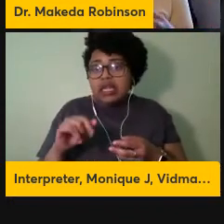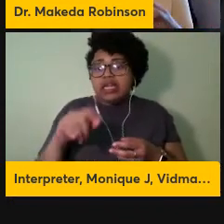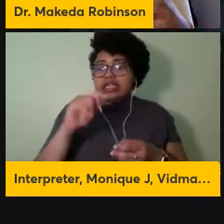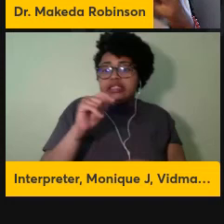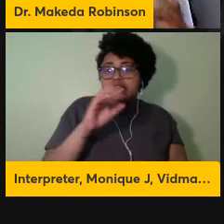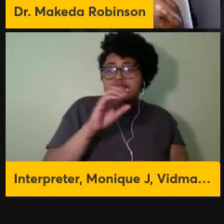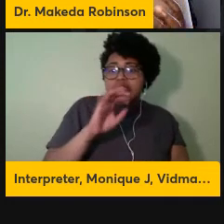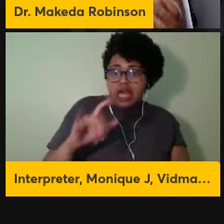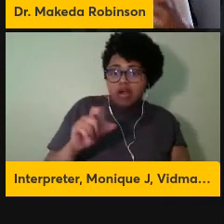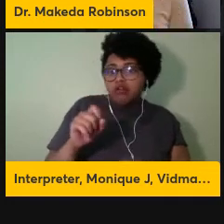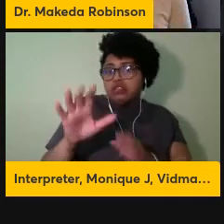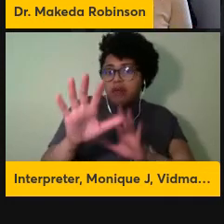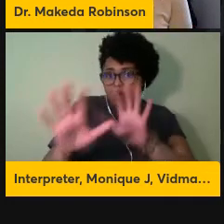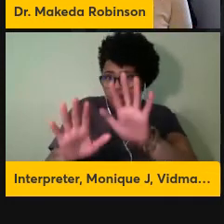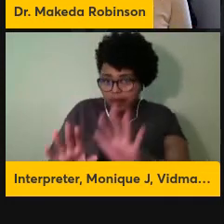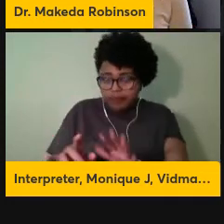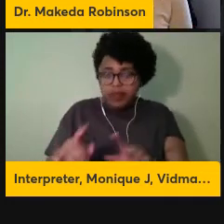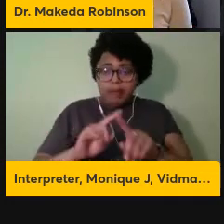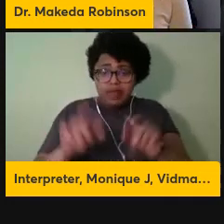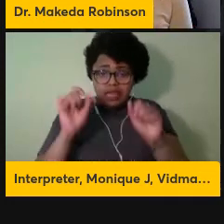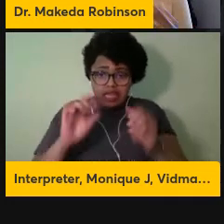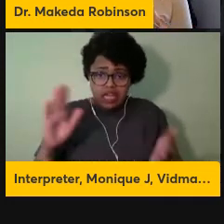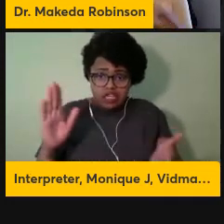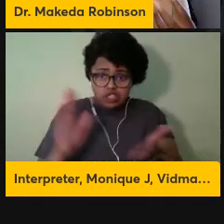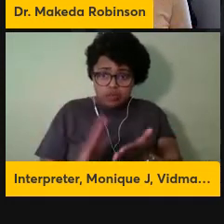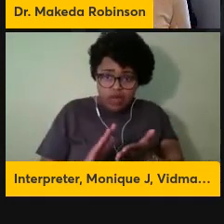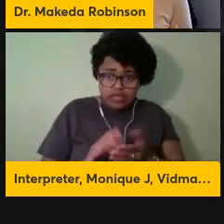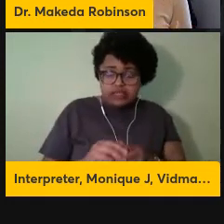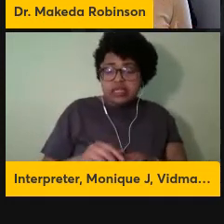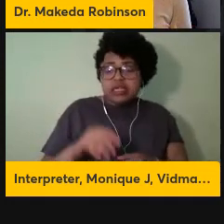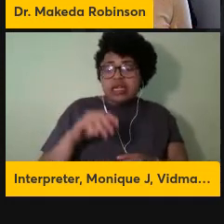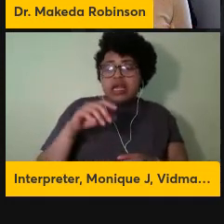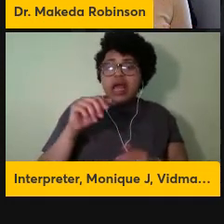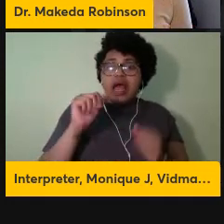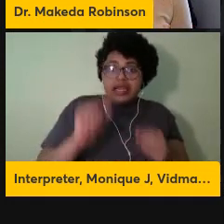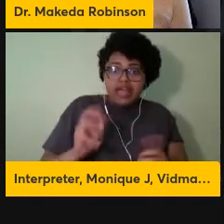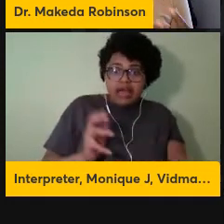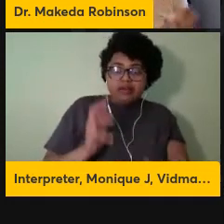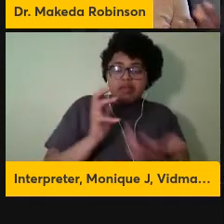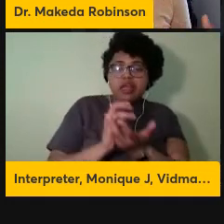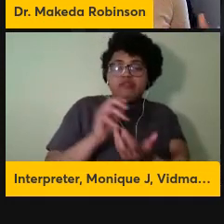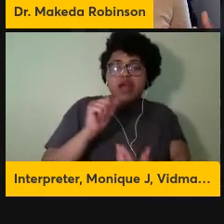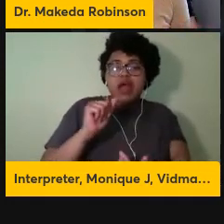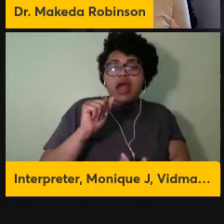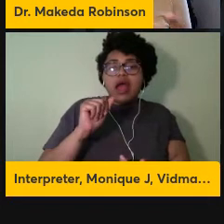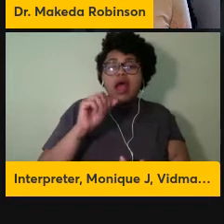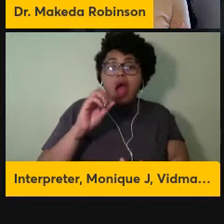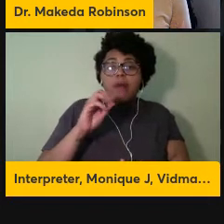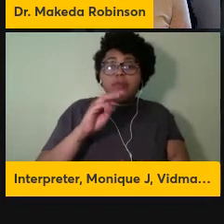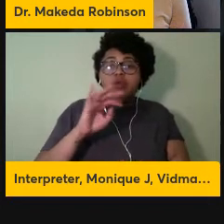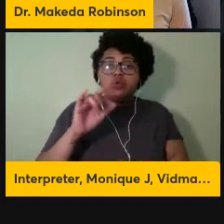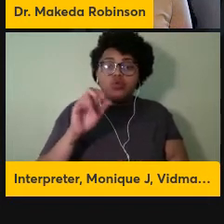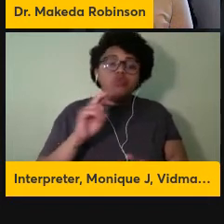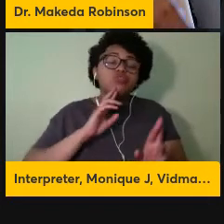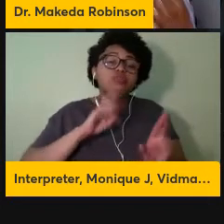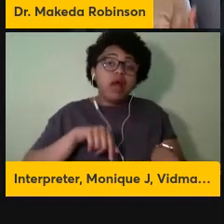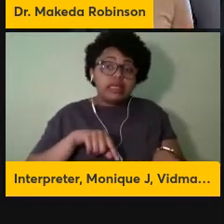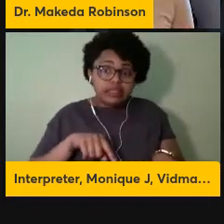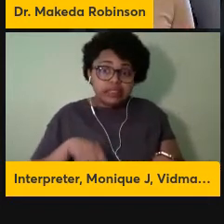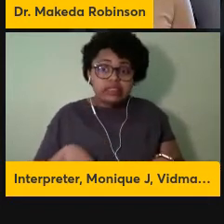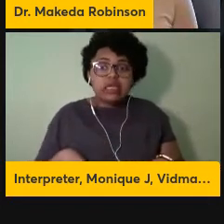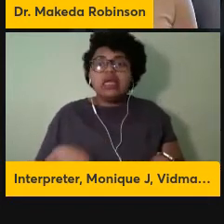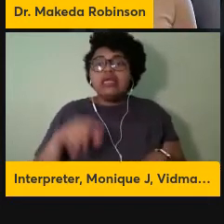to suppress adoptive immune responses by reducing T cell activation in CD4 and CD8 positive T cells